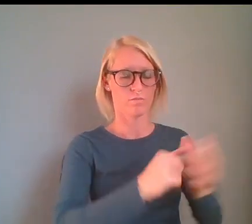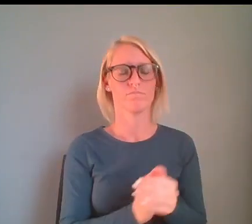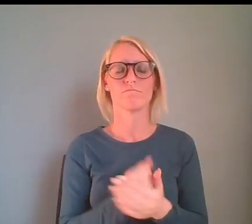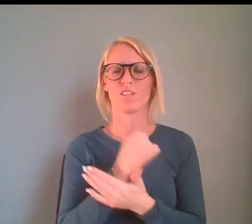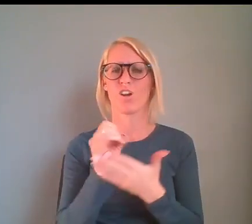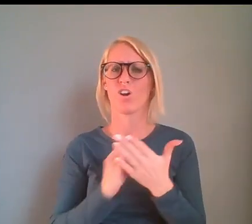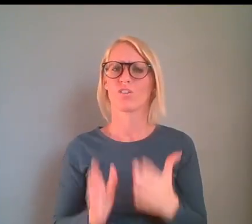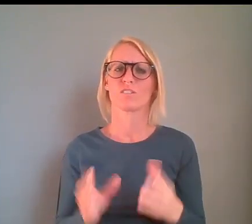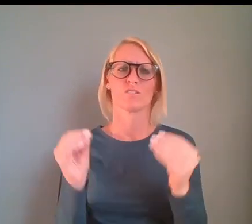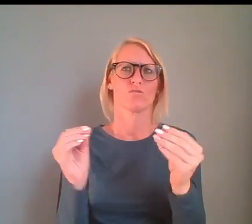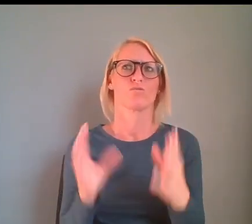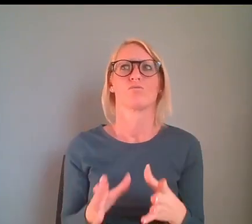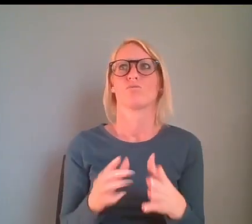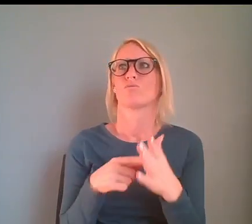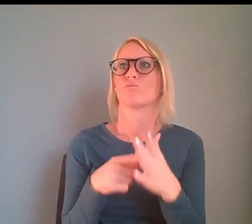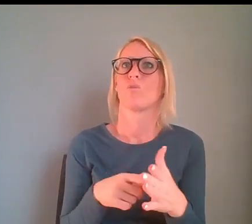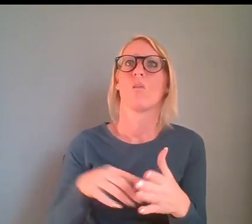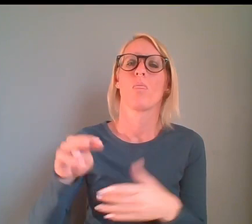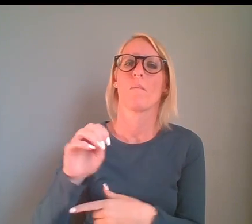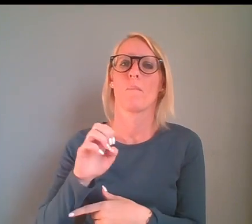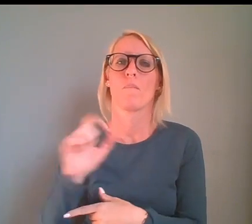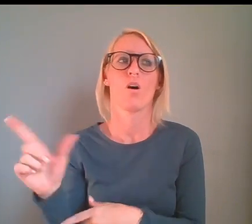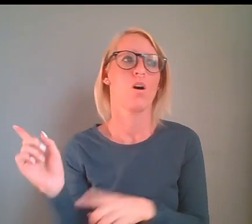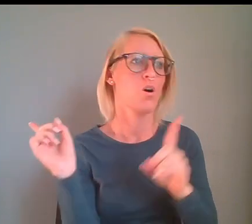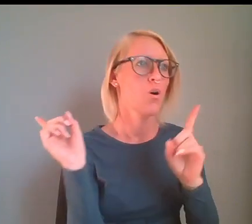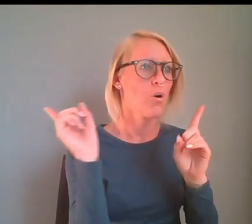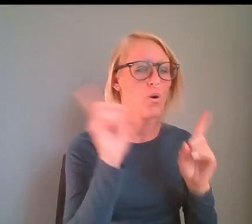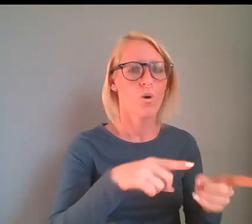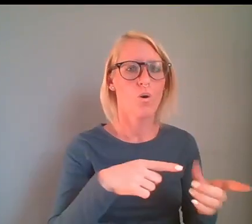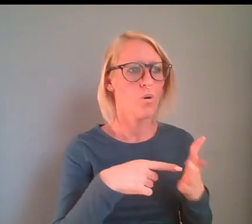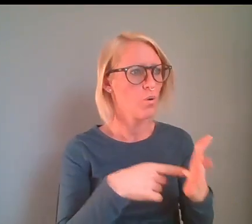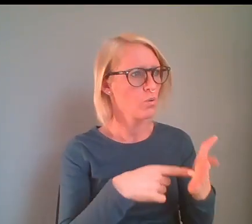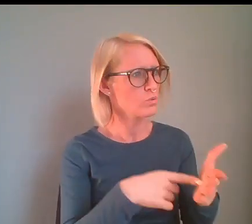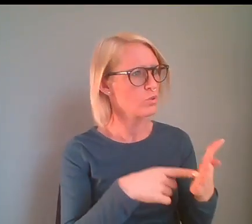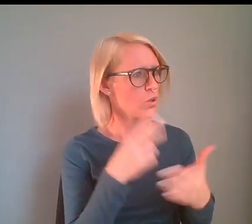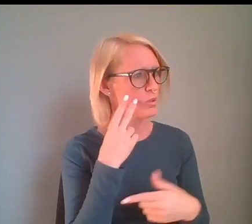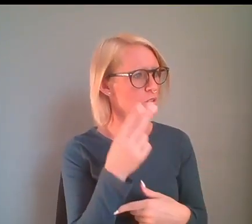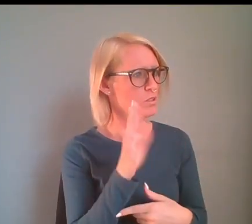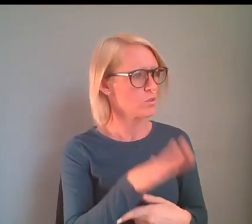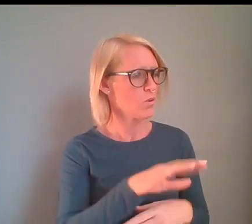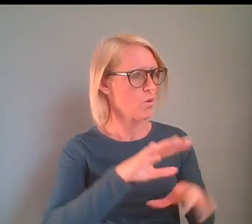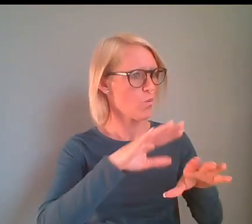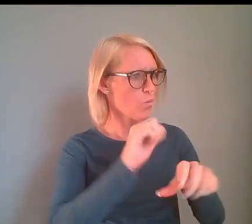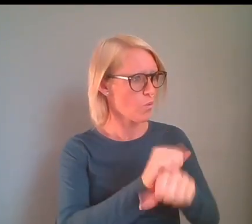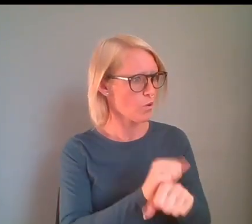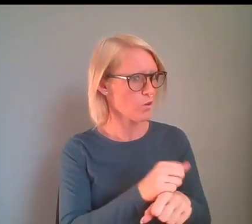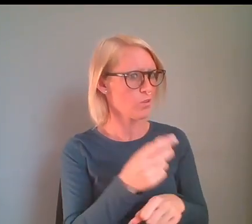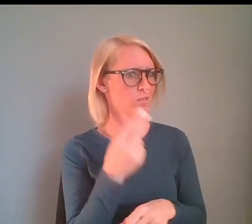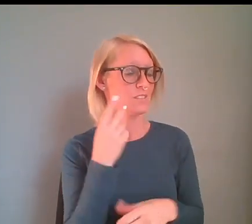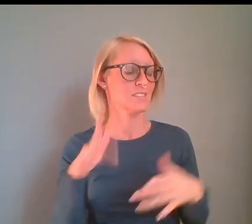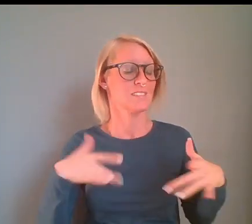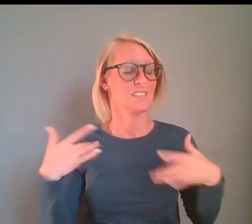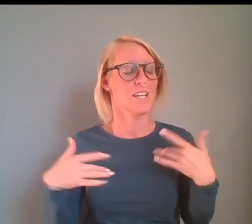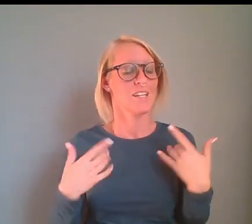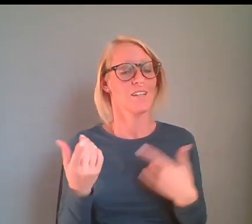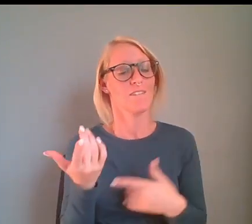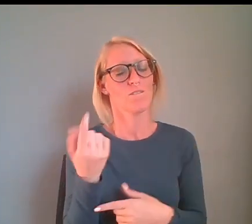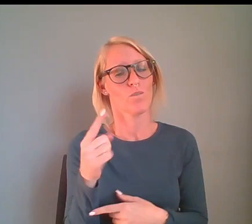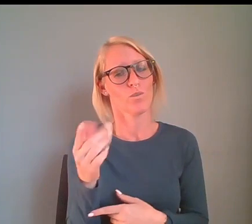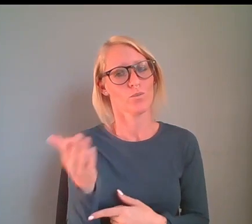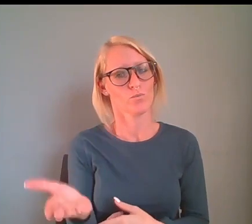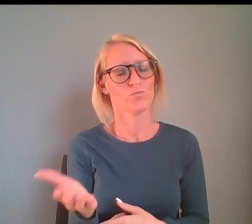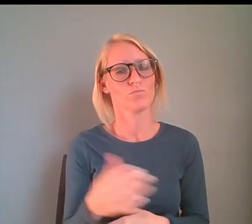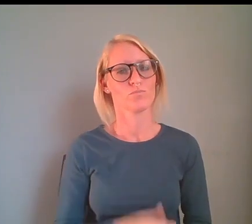year they have a show at the mall, and you can go and see your work, and that's a really exciting thing for you.